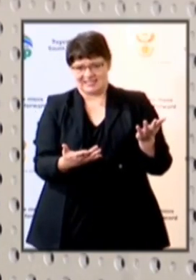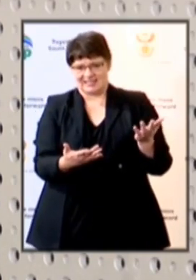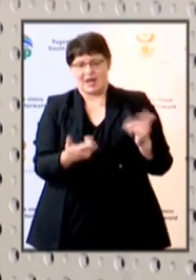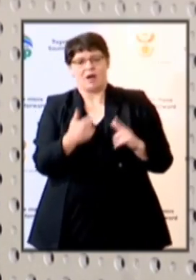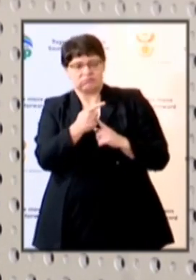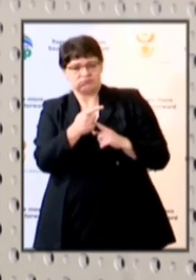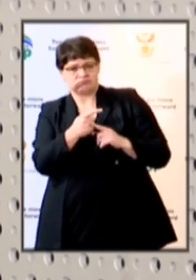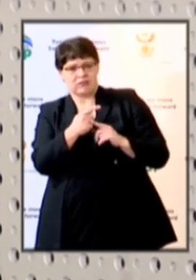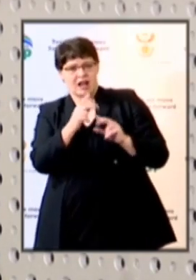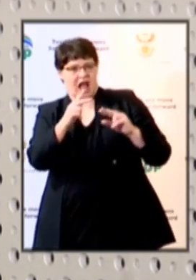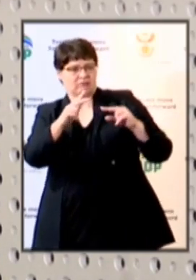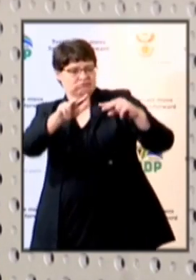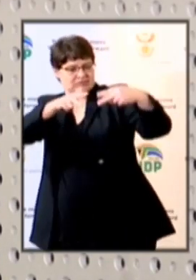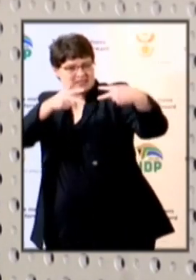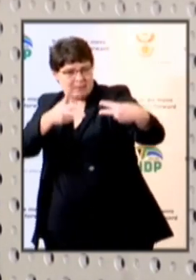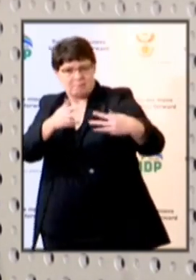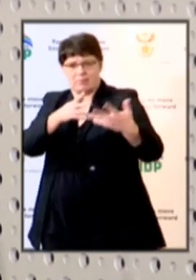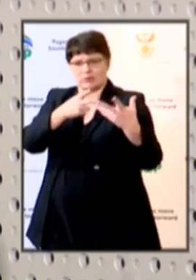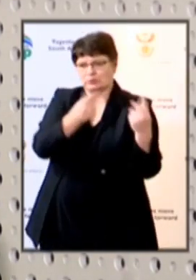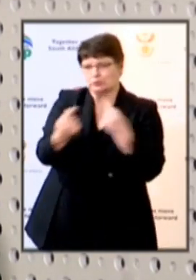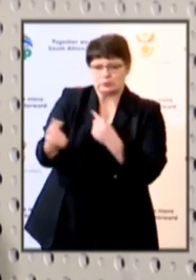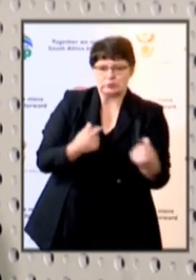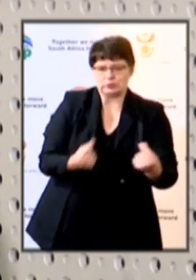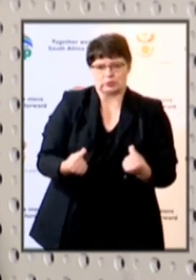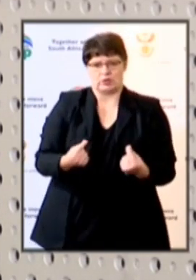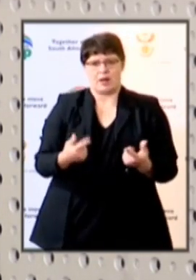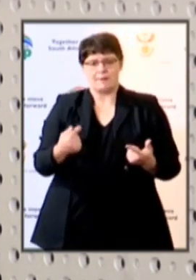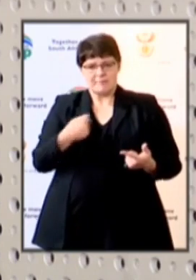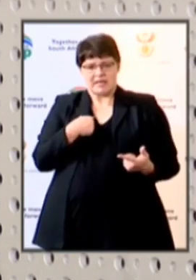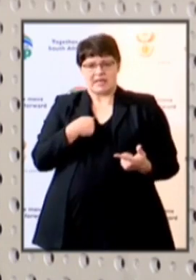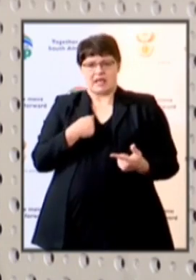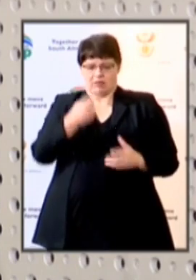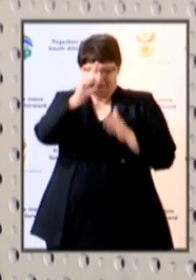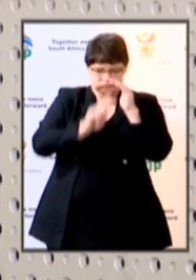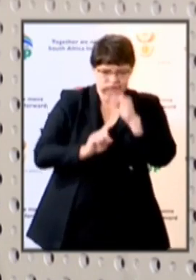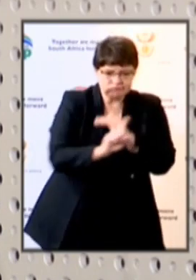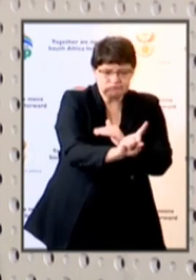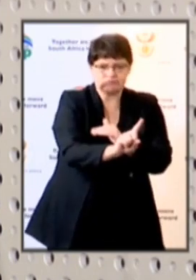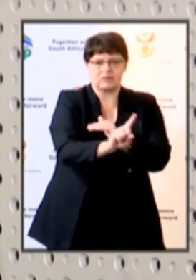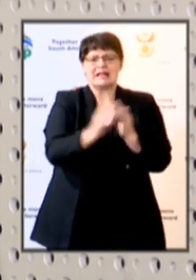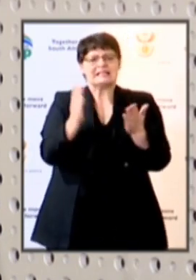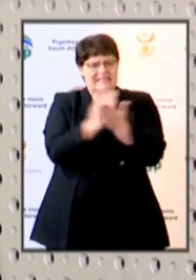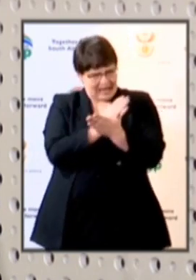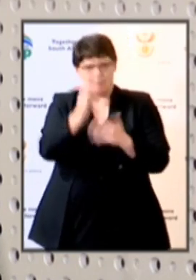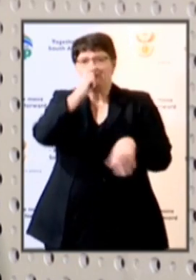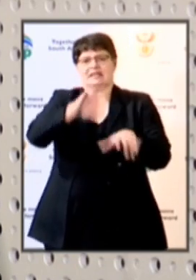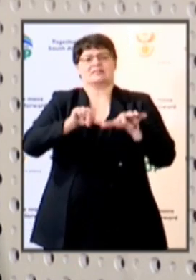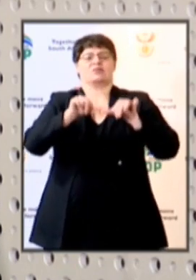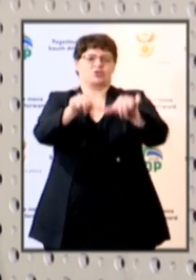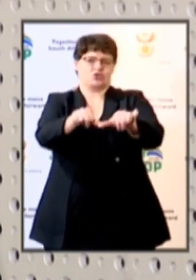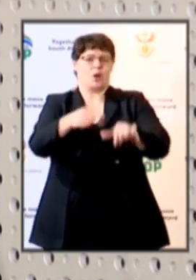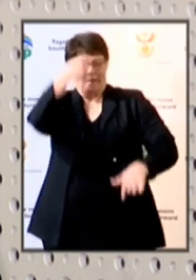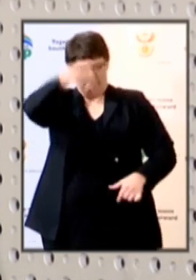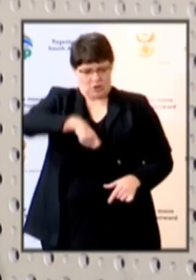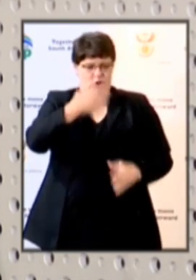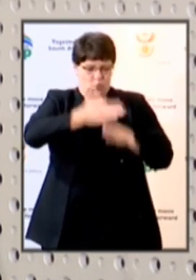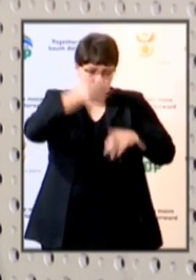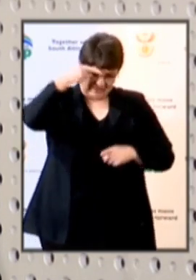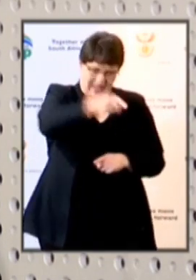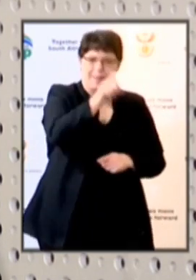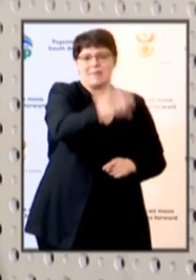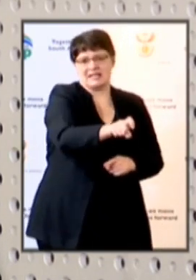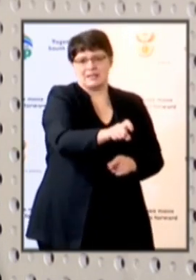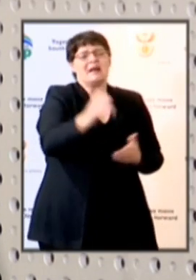that require physical delivery, that people need to be physically in a factory to make something. So we want to